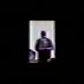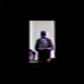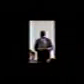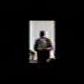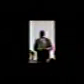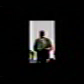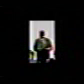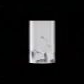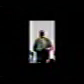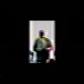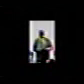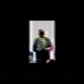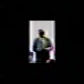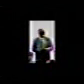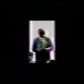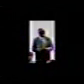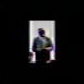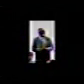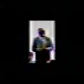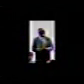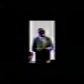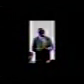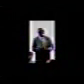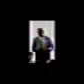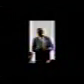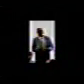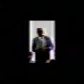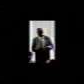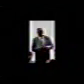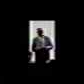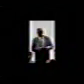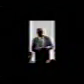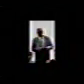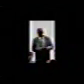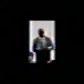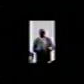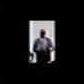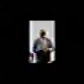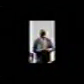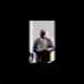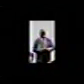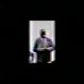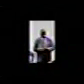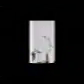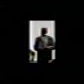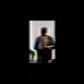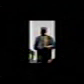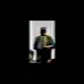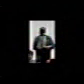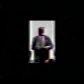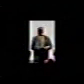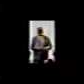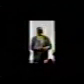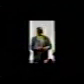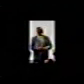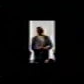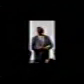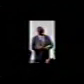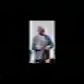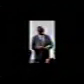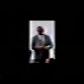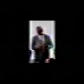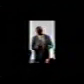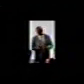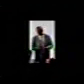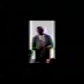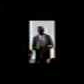The afflictions of Satan, the attacks of Satan, all the activities of Satan, hindering the people